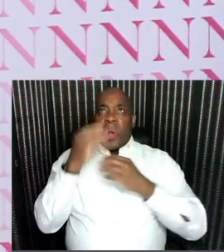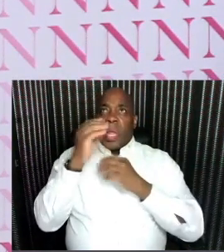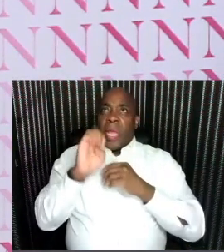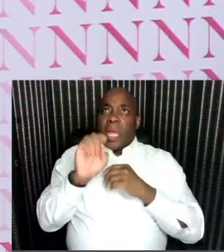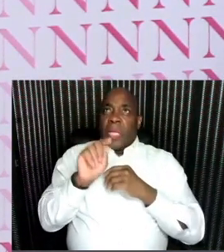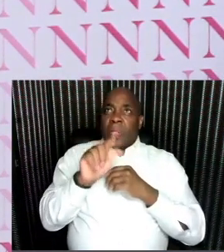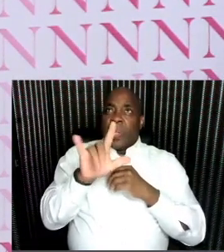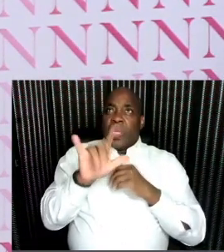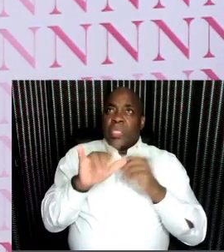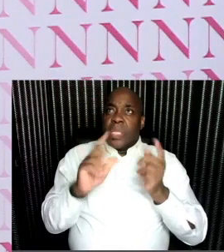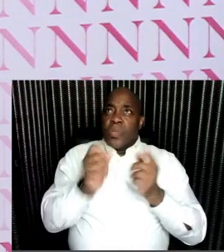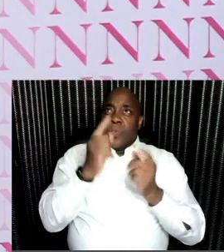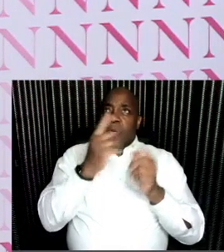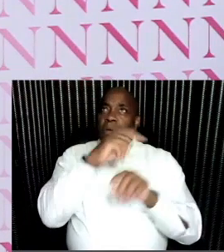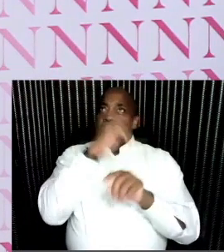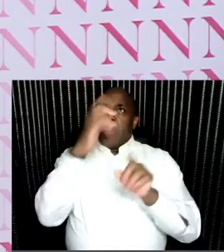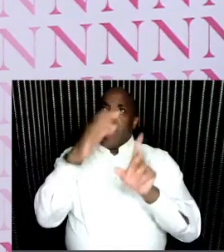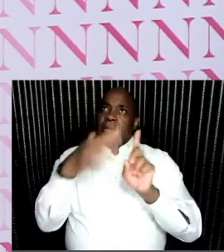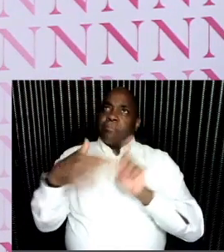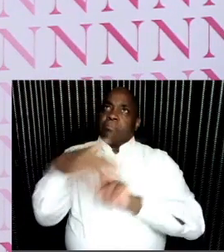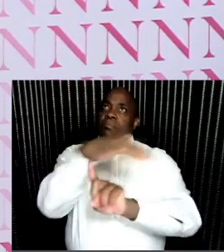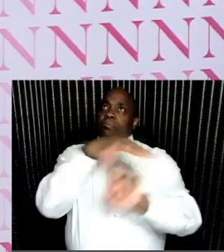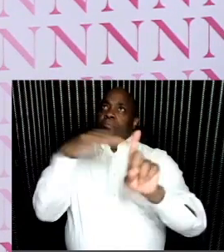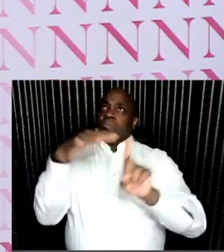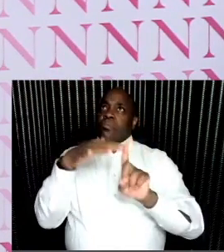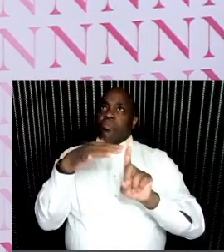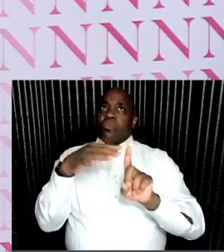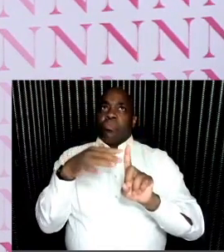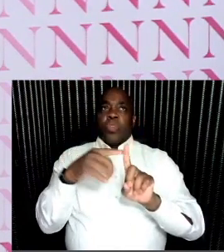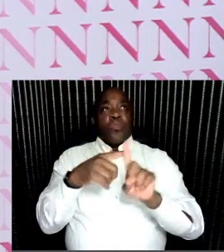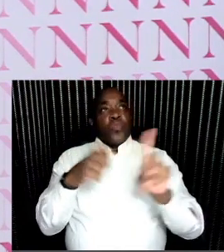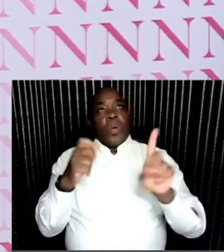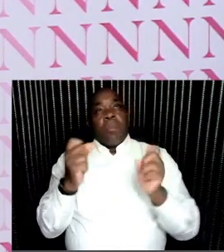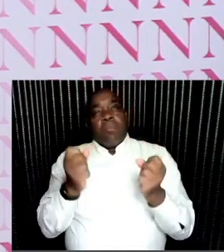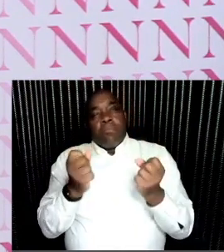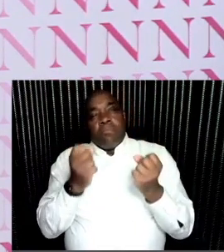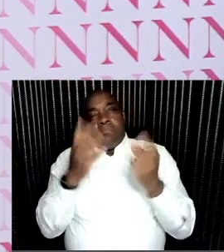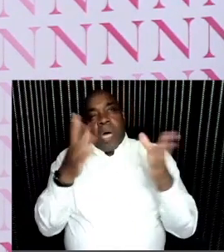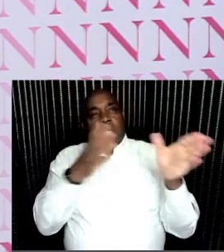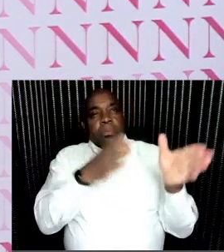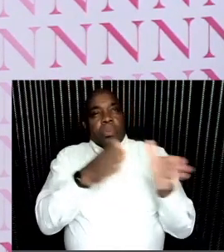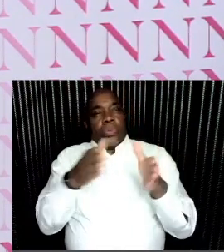Black spaces through multiple methodological lenses.